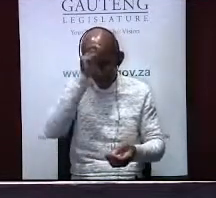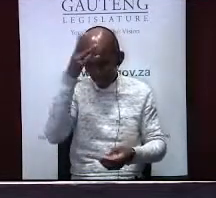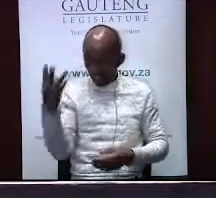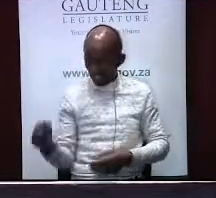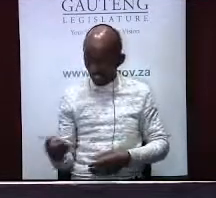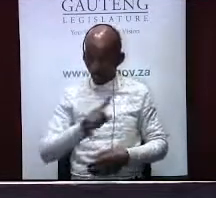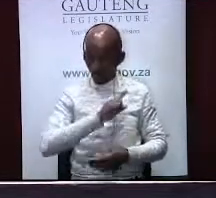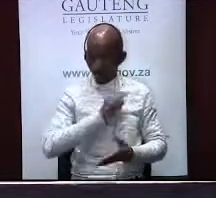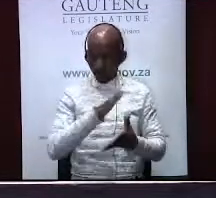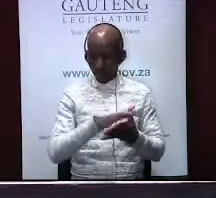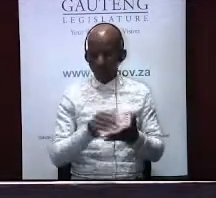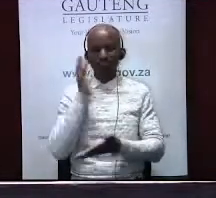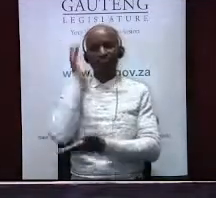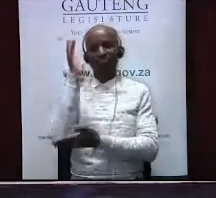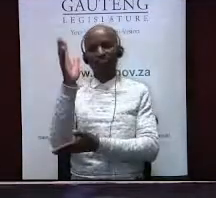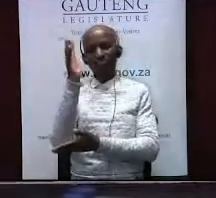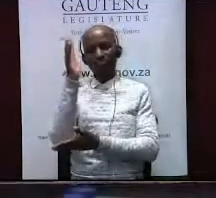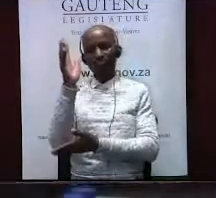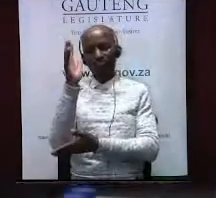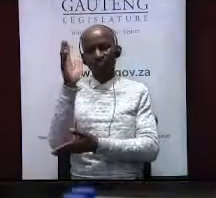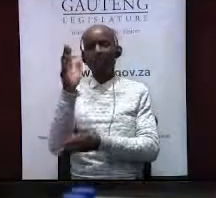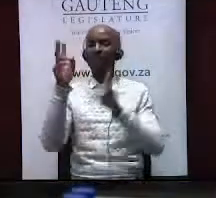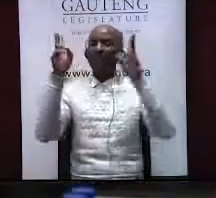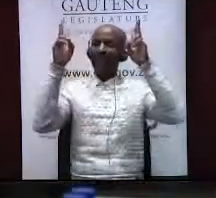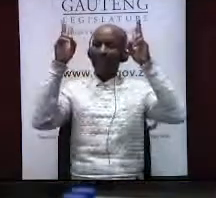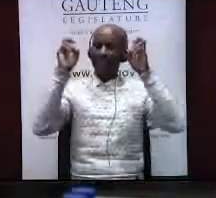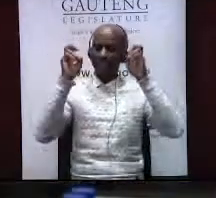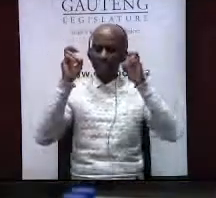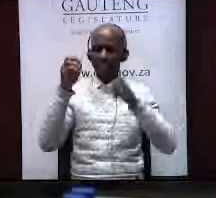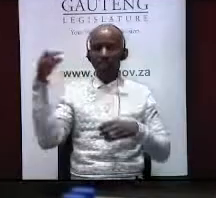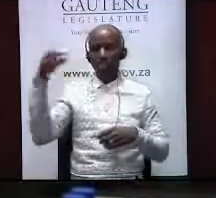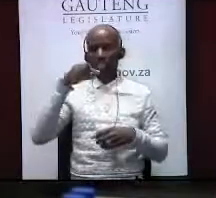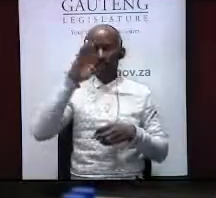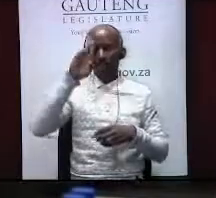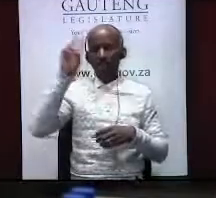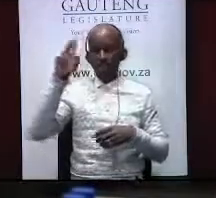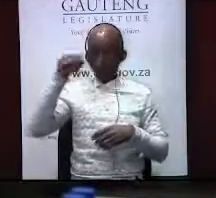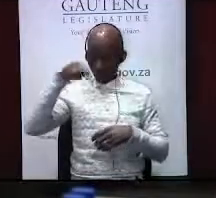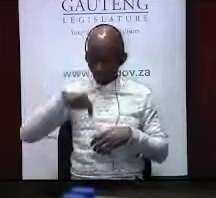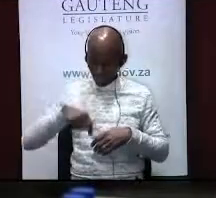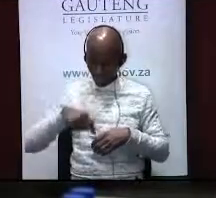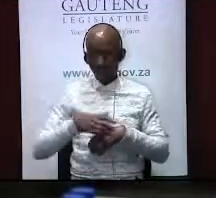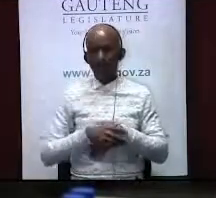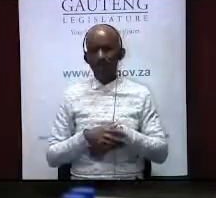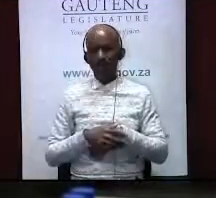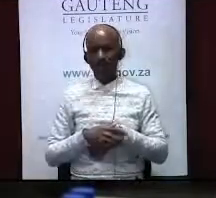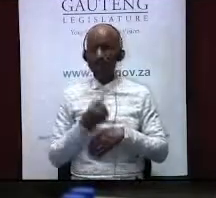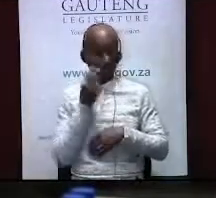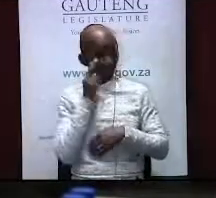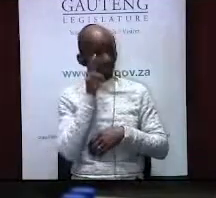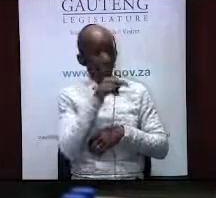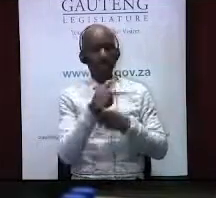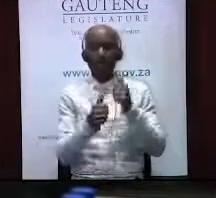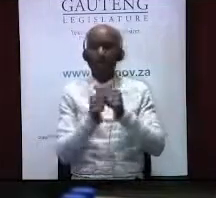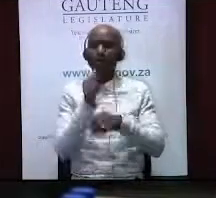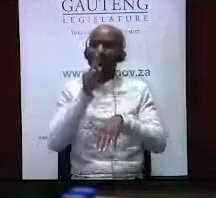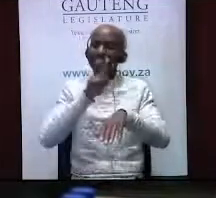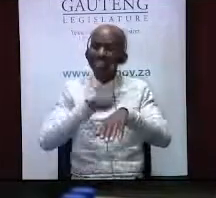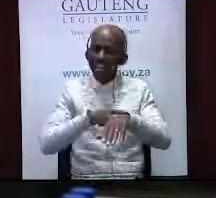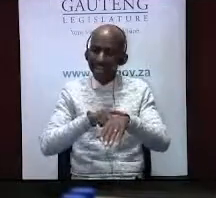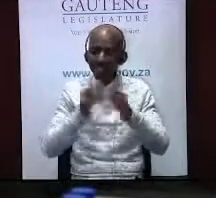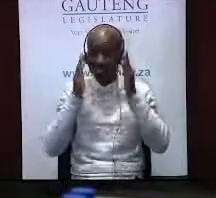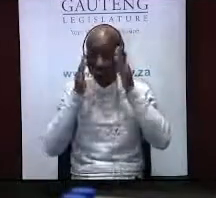because since we are addressing the issue of gender violence today, I see that most of the time we